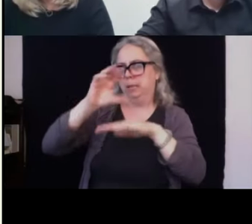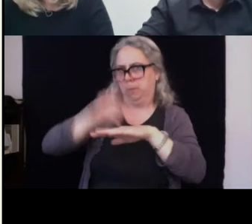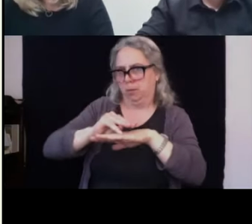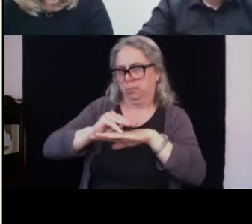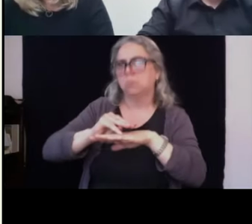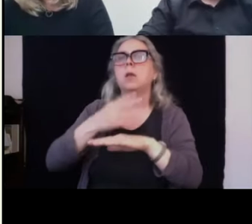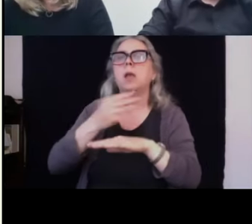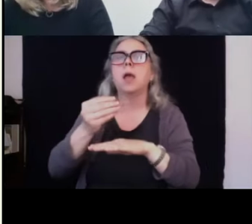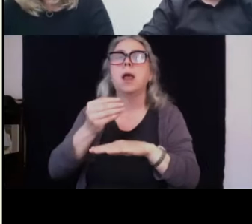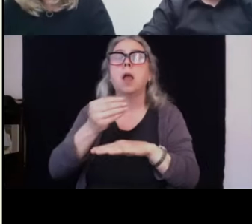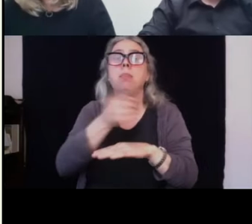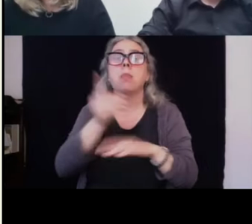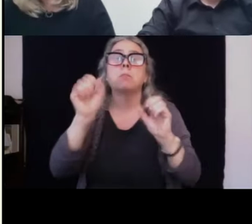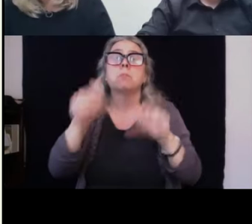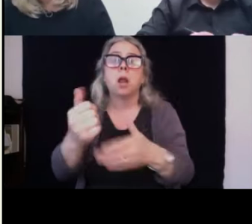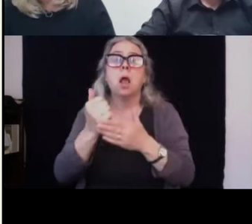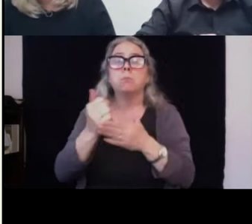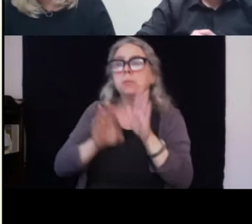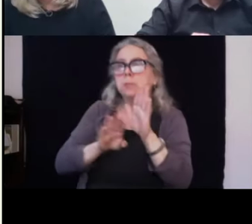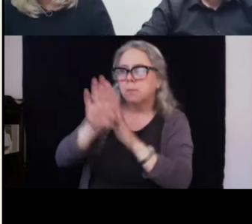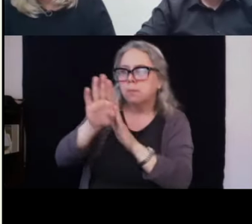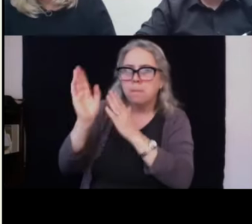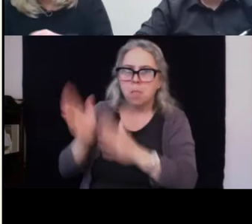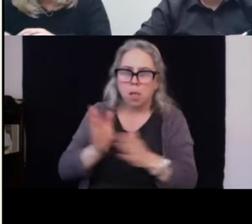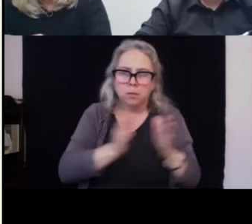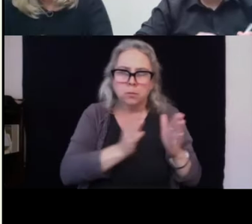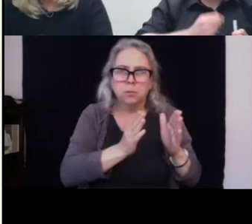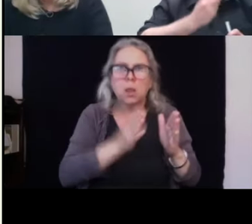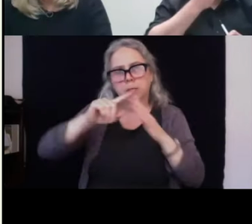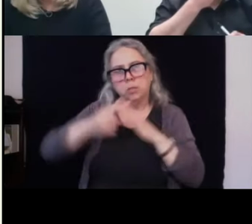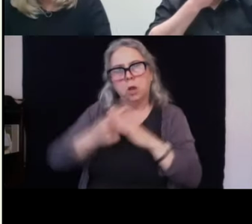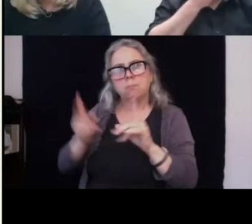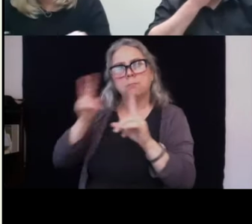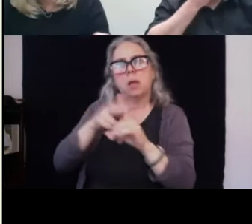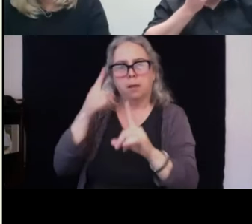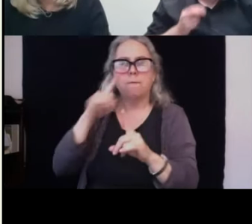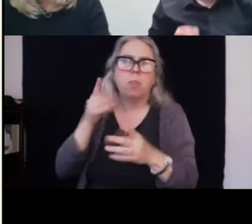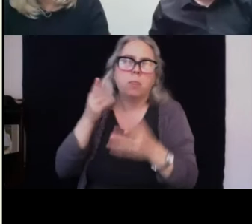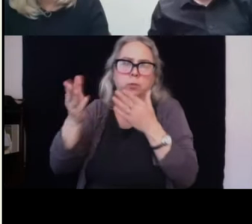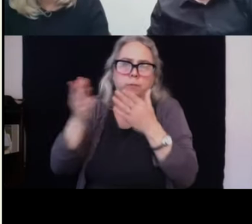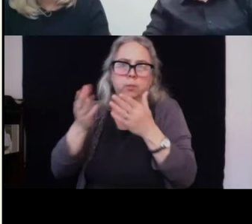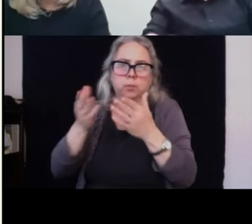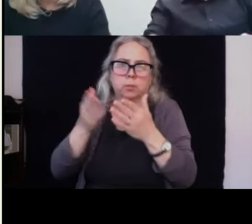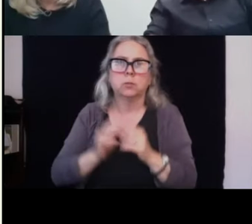then they can help you develop a plan and begin applying for the services.